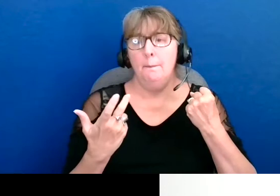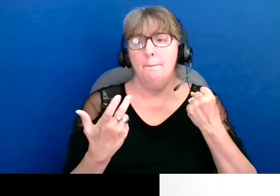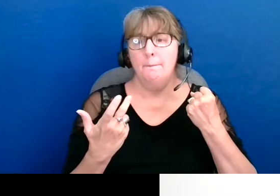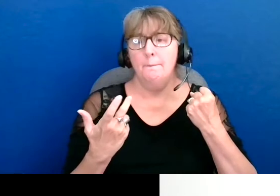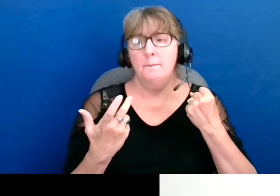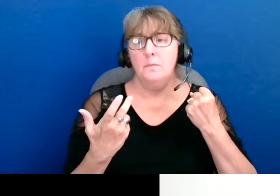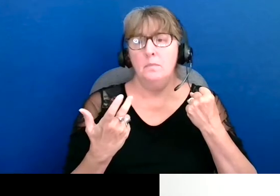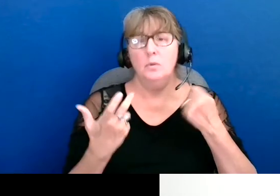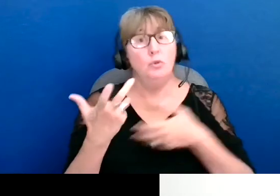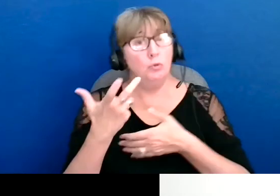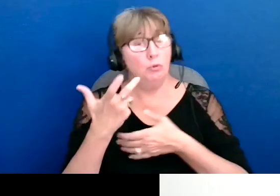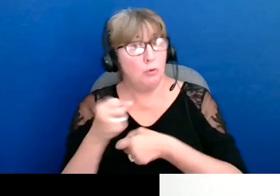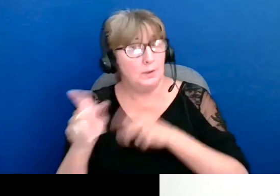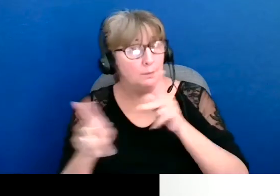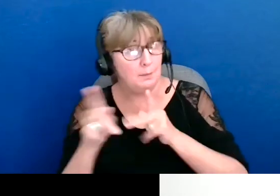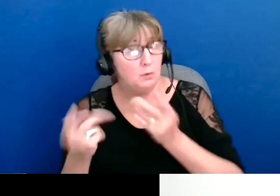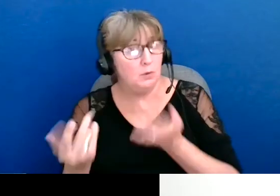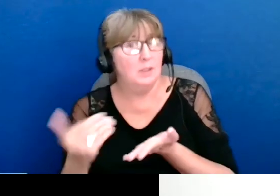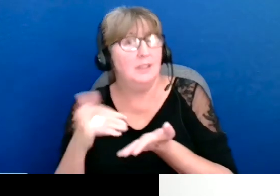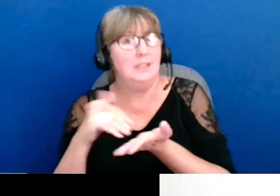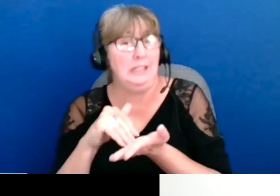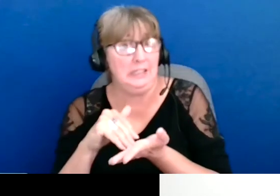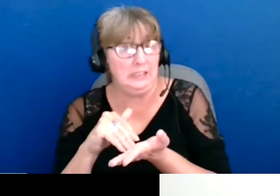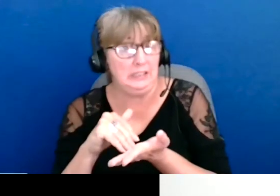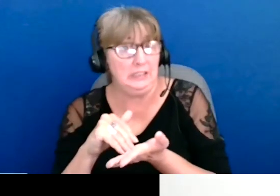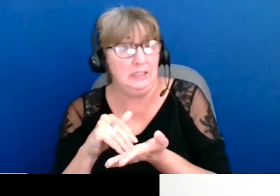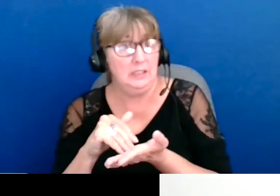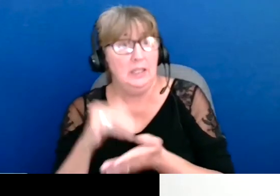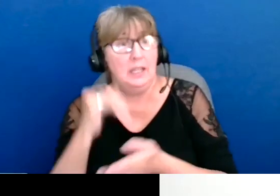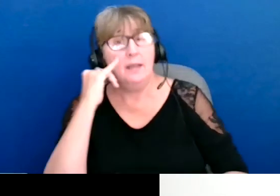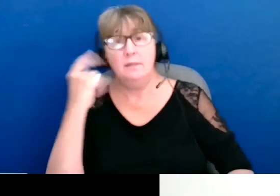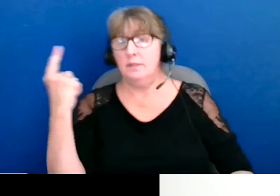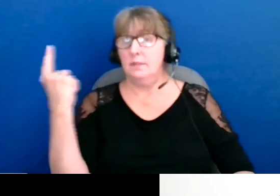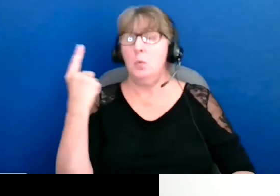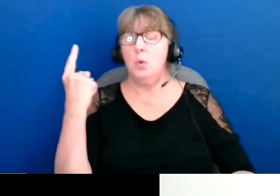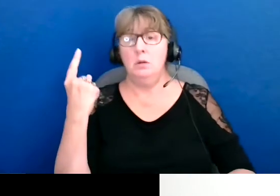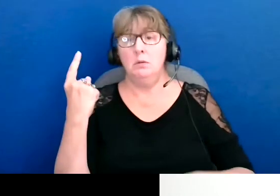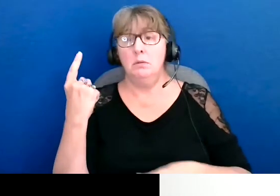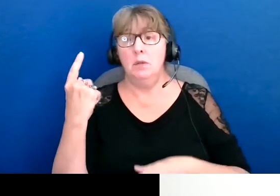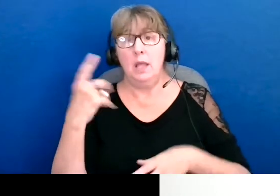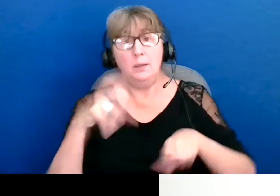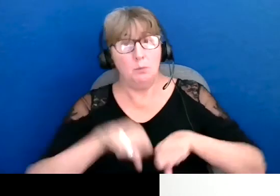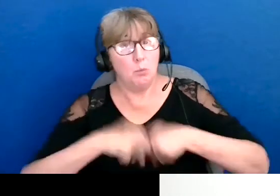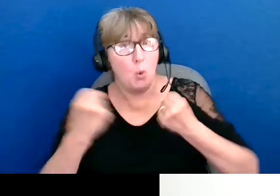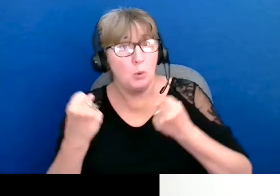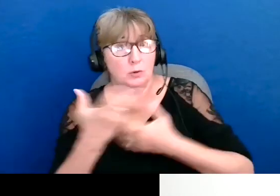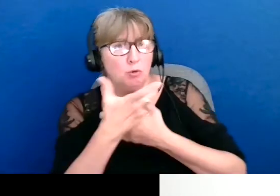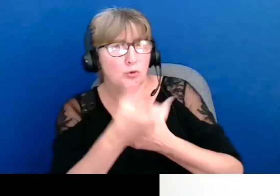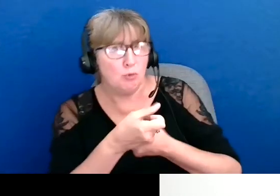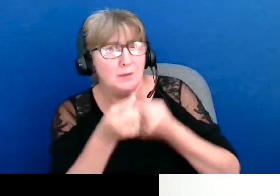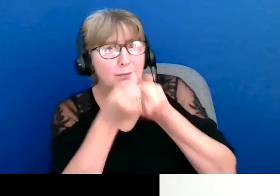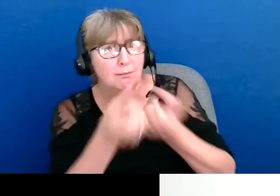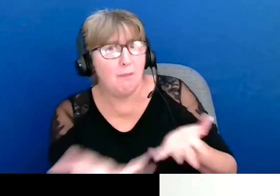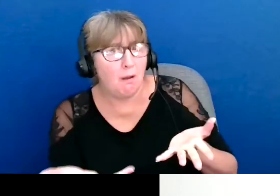to trust people again once someone has broken your trust. And that's not a